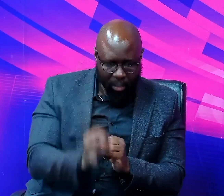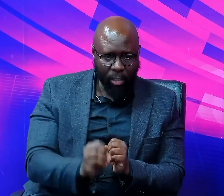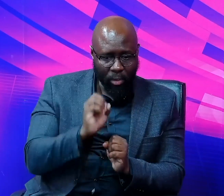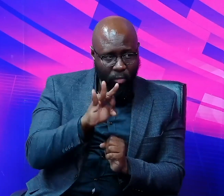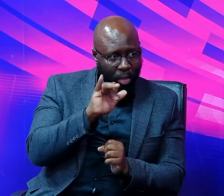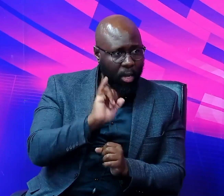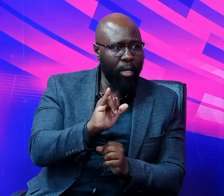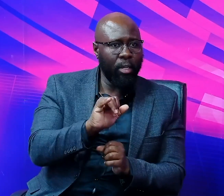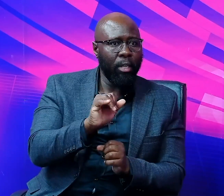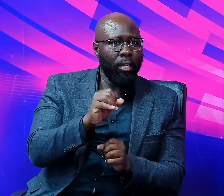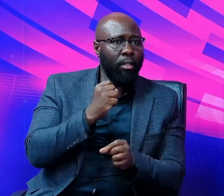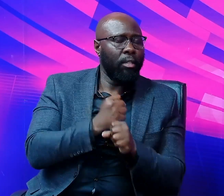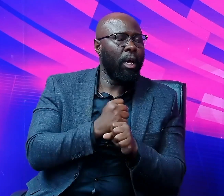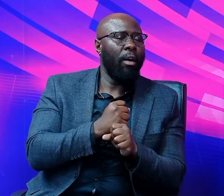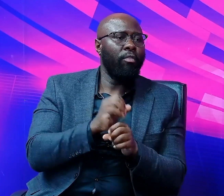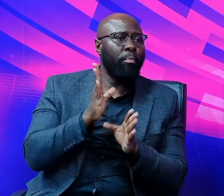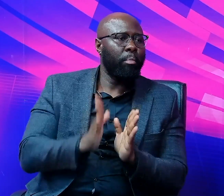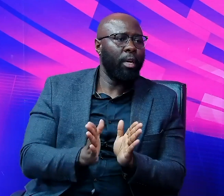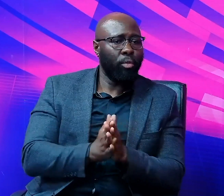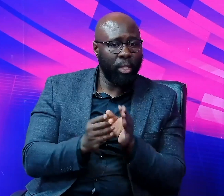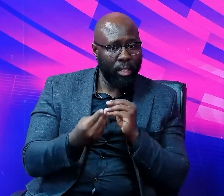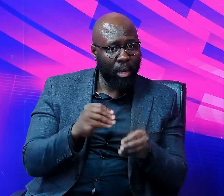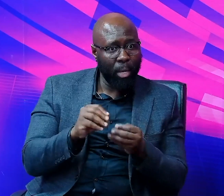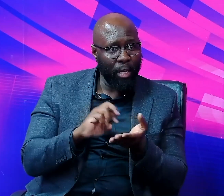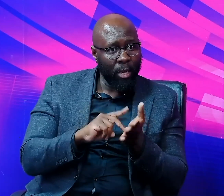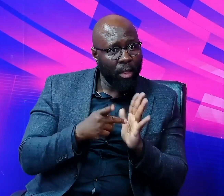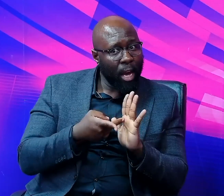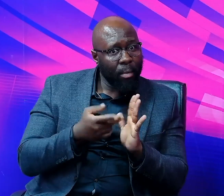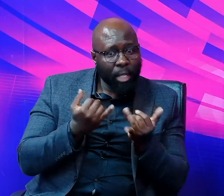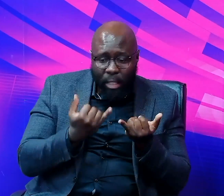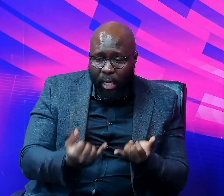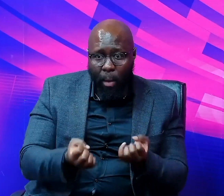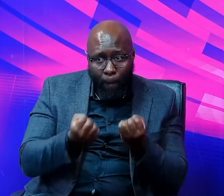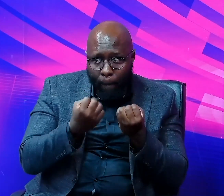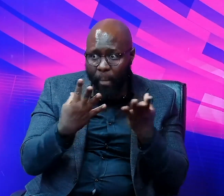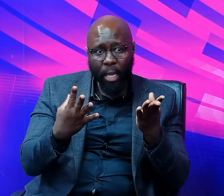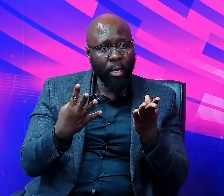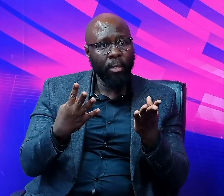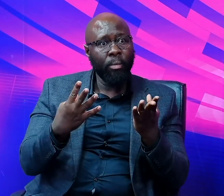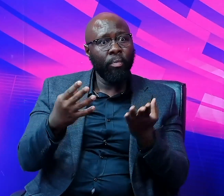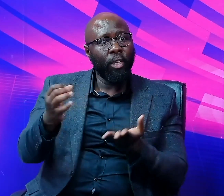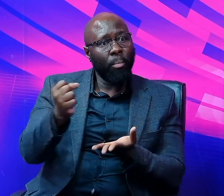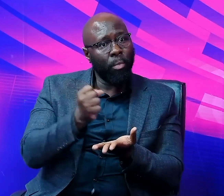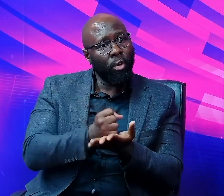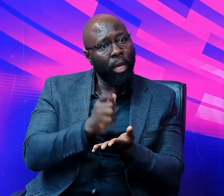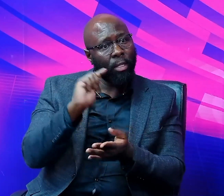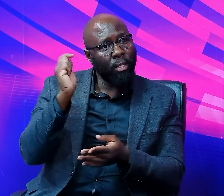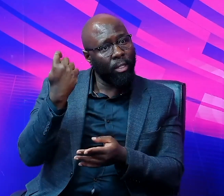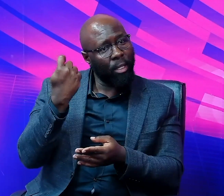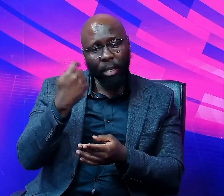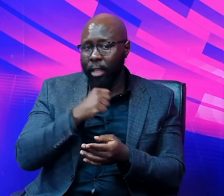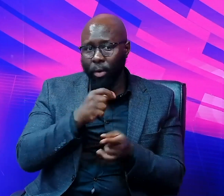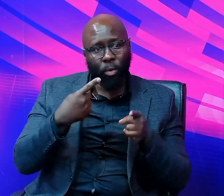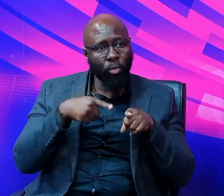over 20, you make sure that 5% of this staff, they are staff with disabilities. So that means that now